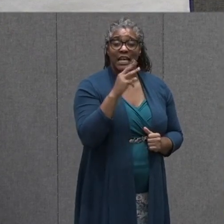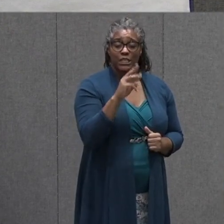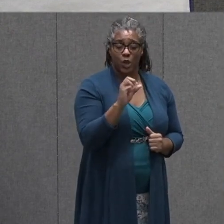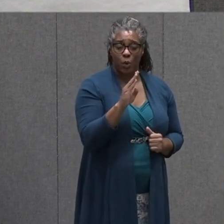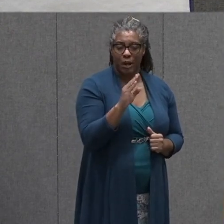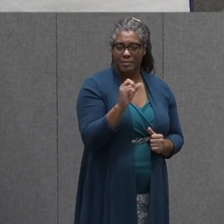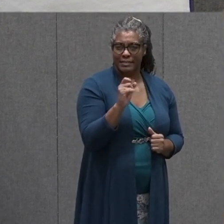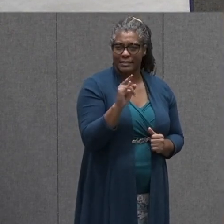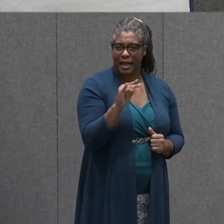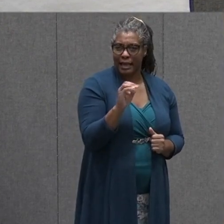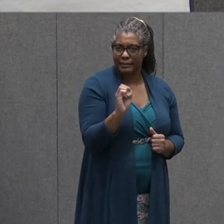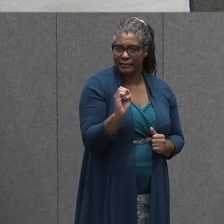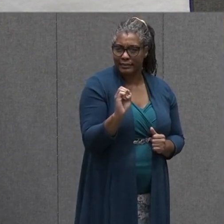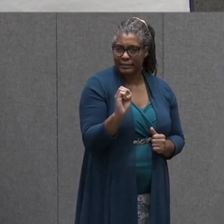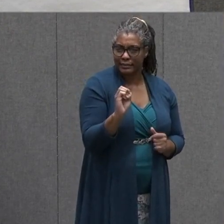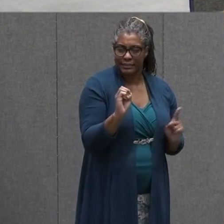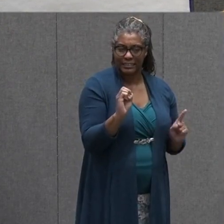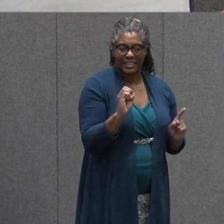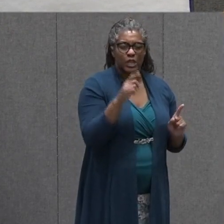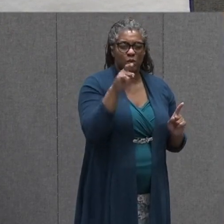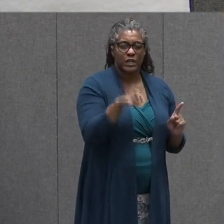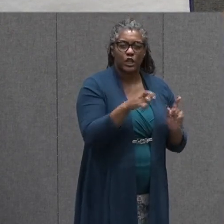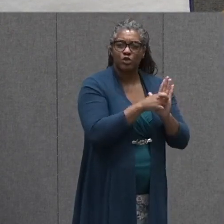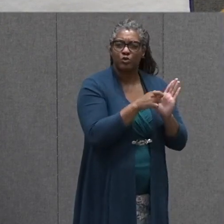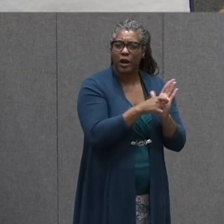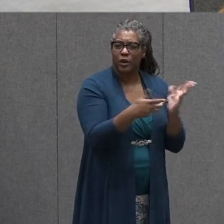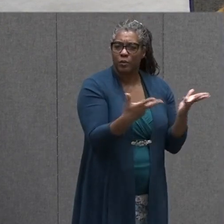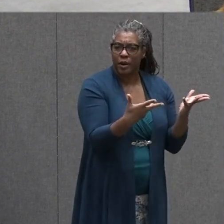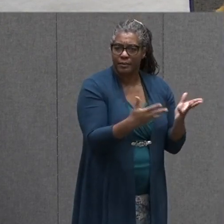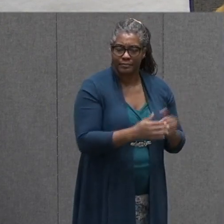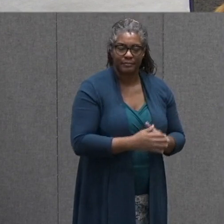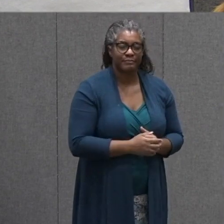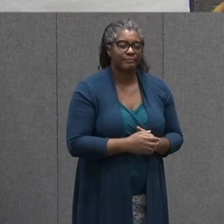you can get outside. Oh, can you go for a swim?